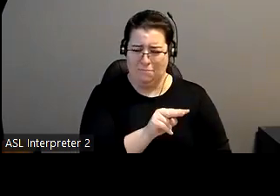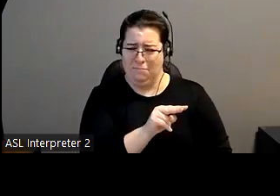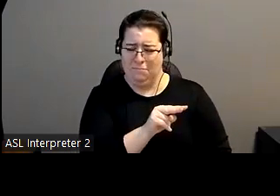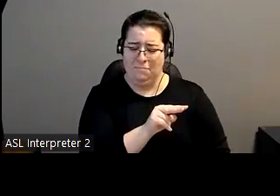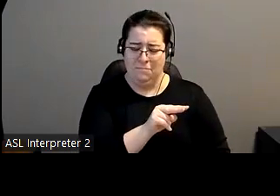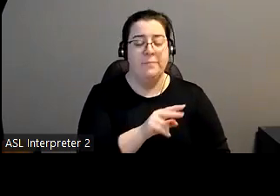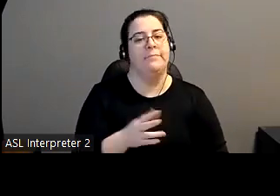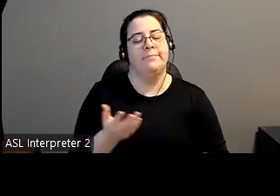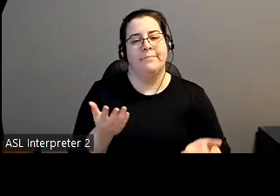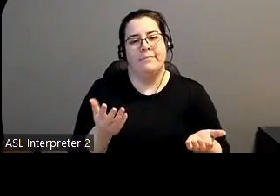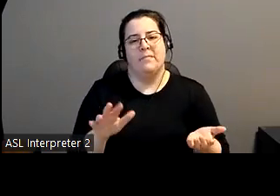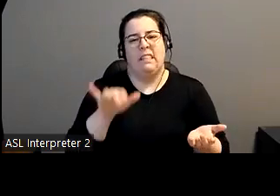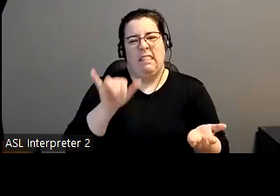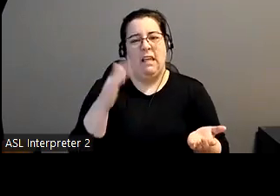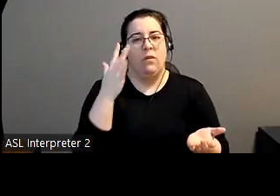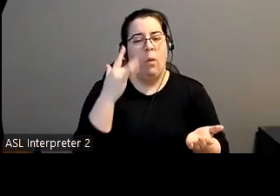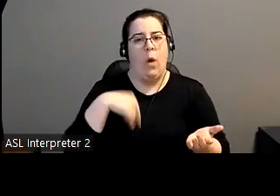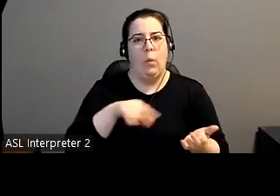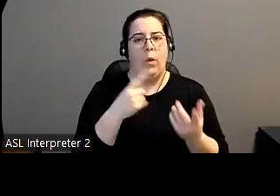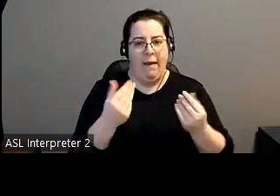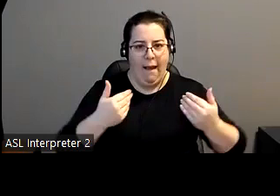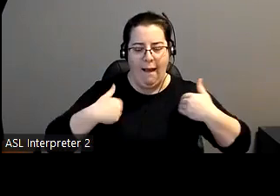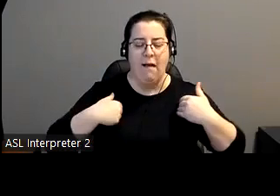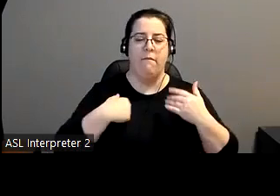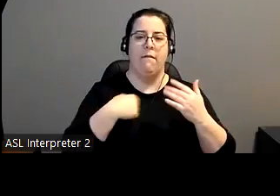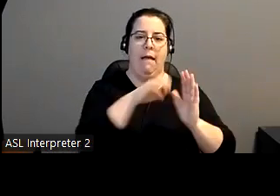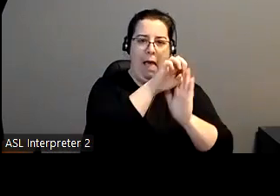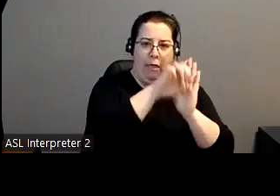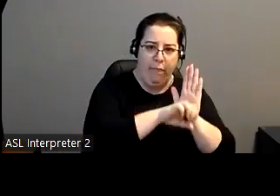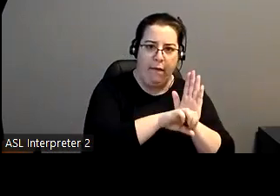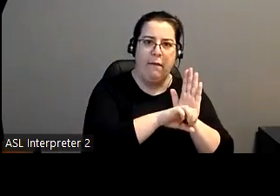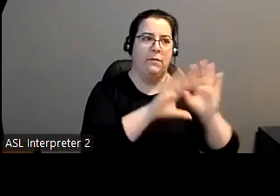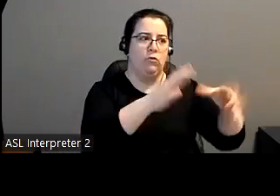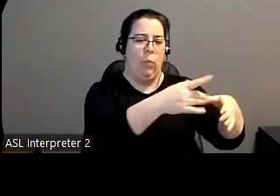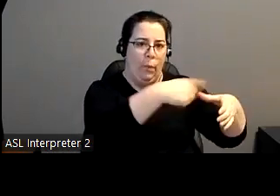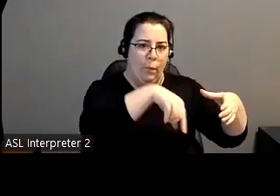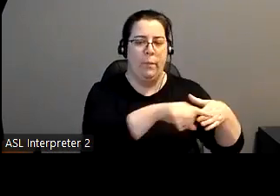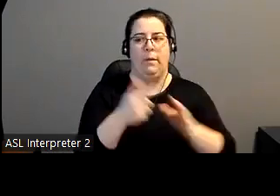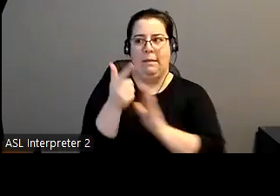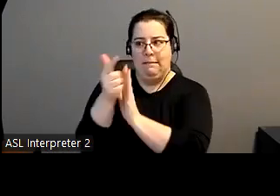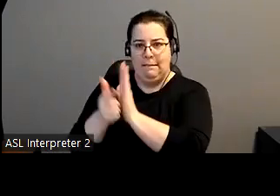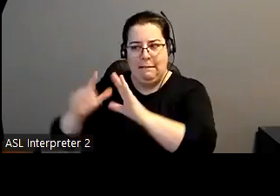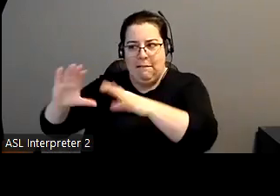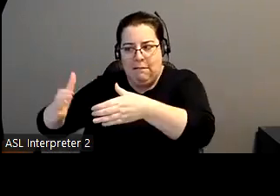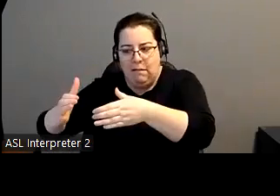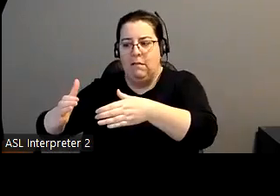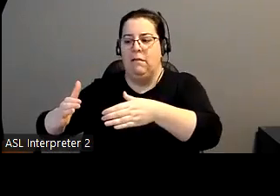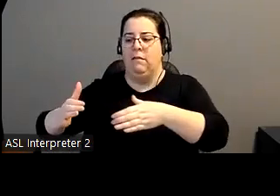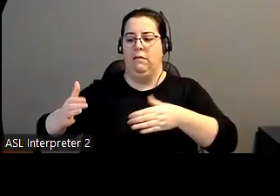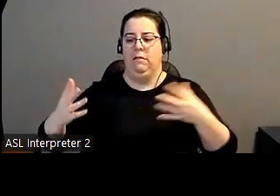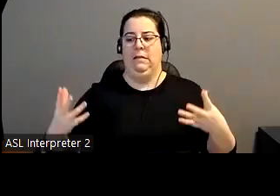that's why we involve ethics and legal in these cases, which can be very